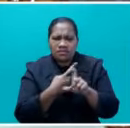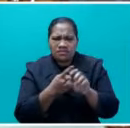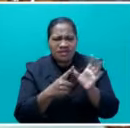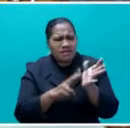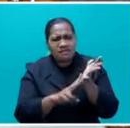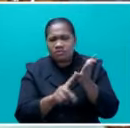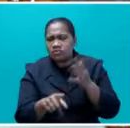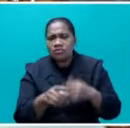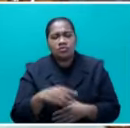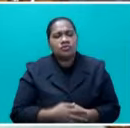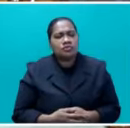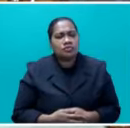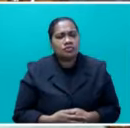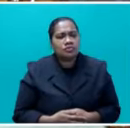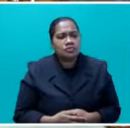with Wailesi.